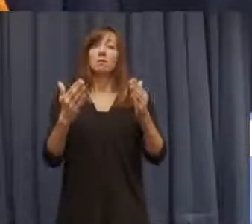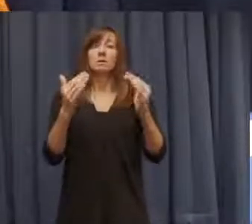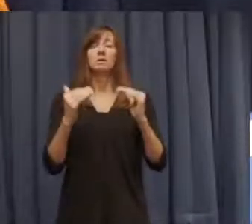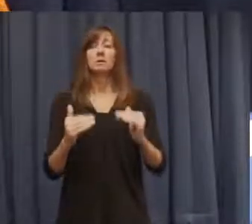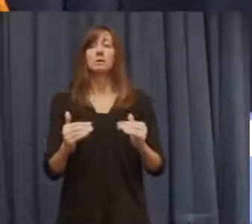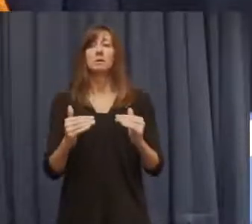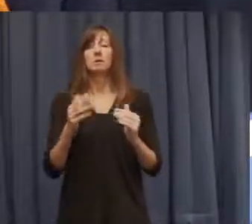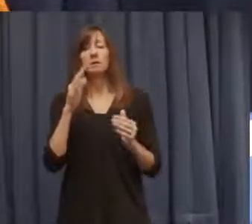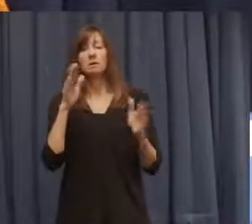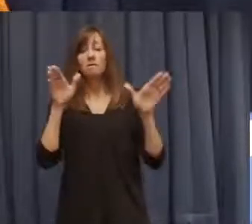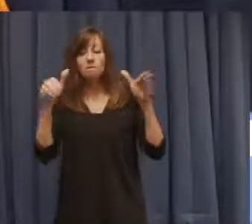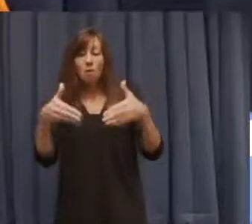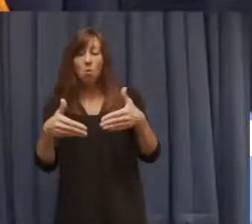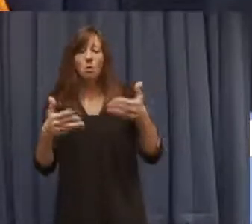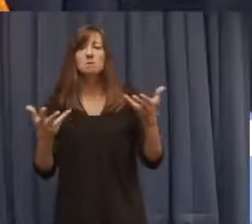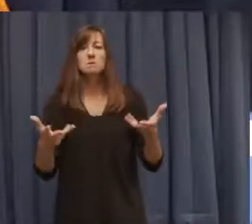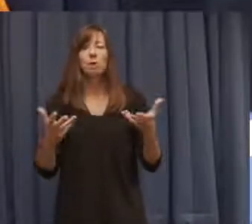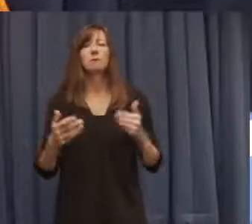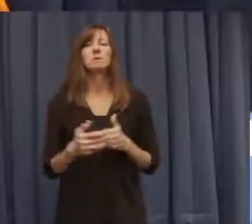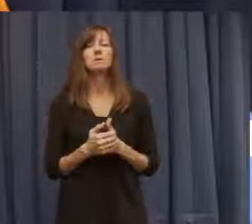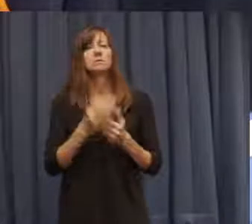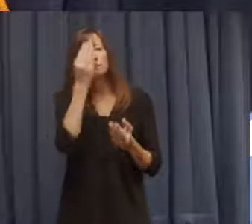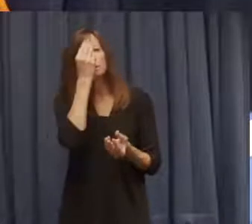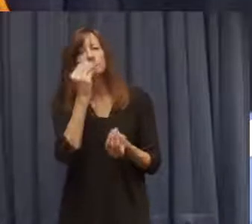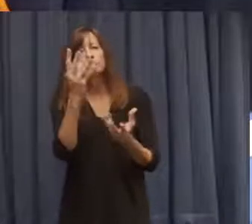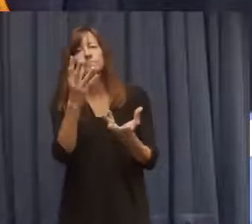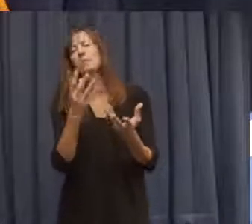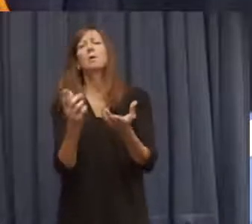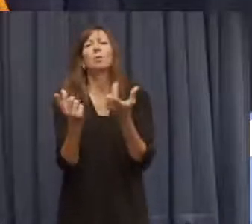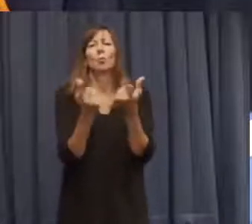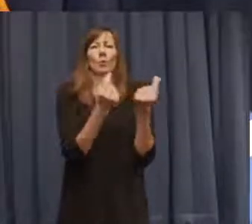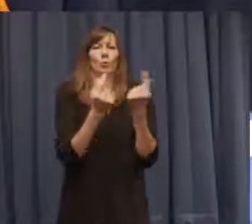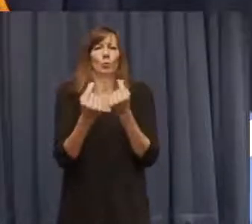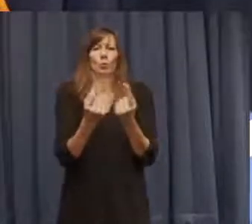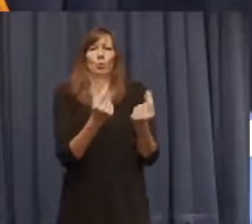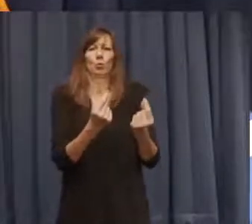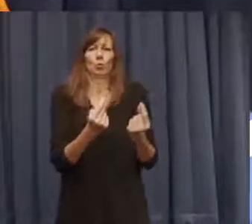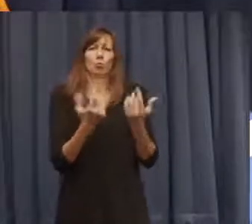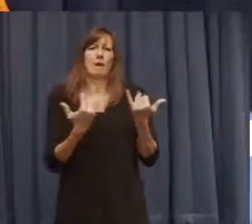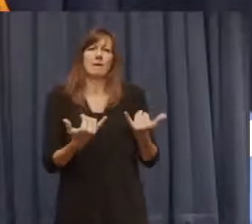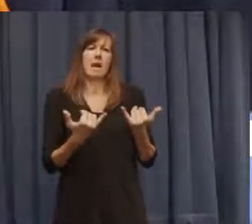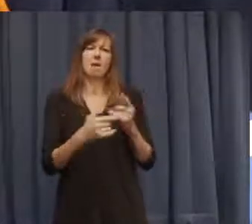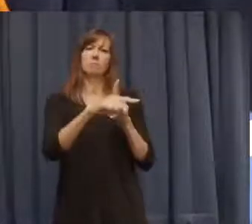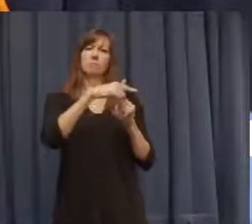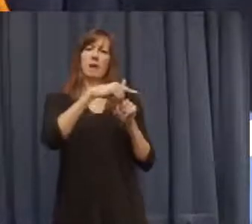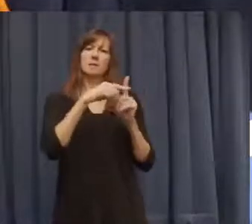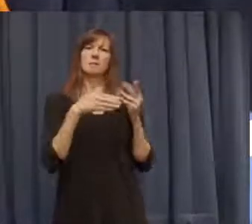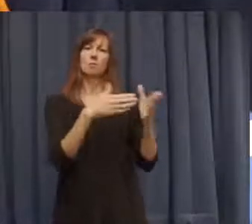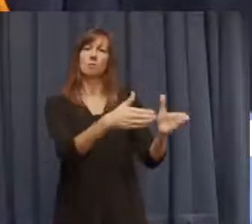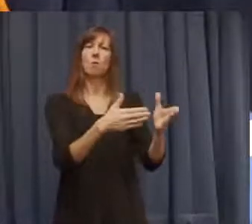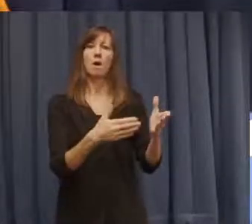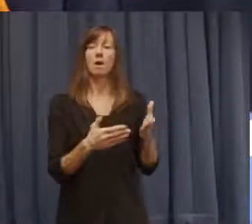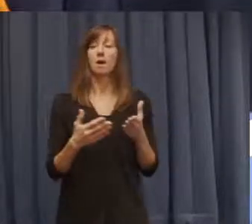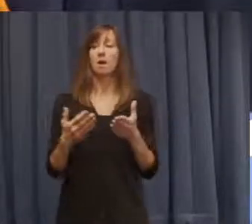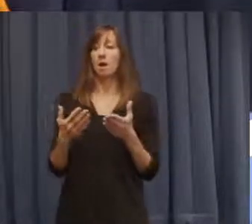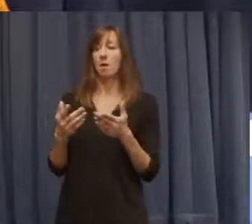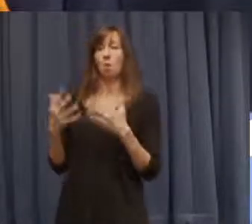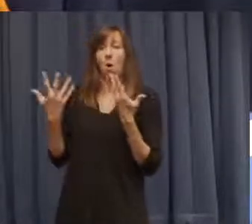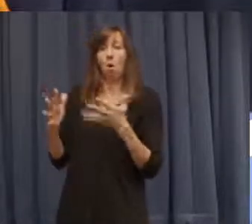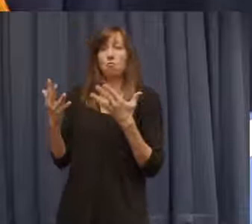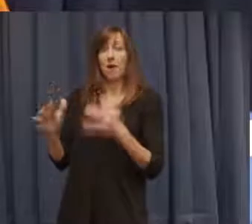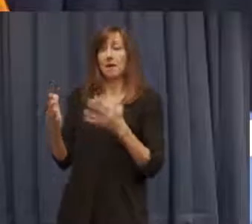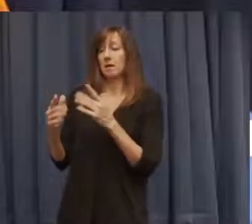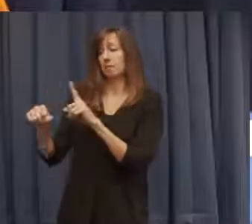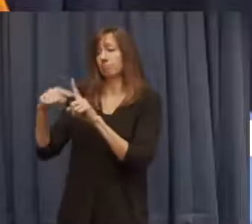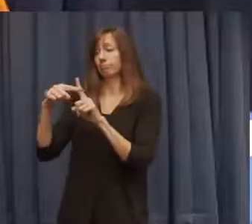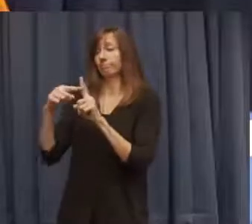of what we can do proactively now, and what we are doing proactively now in anticipation